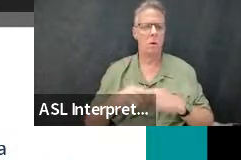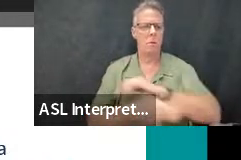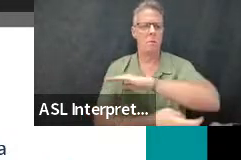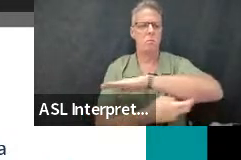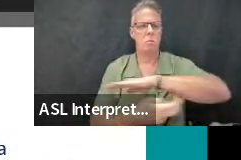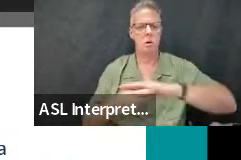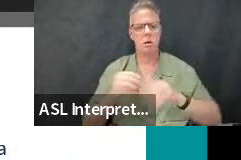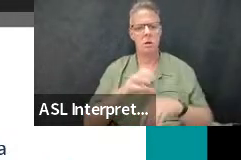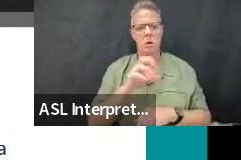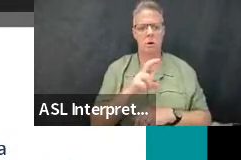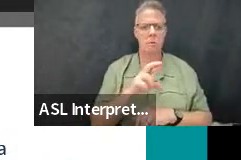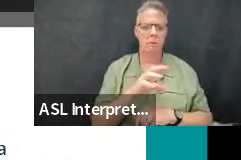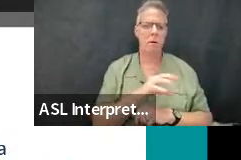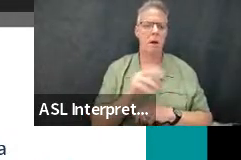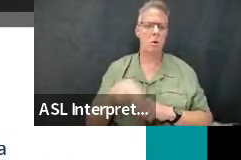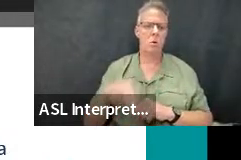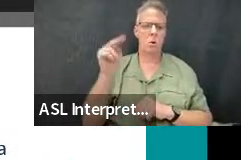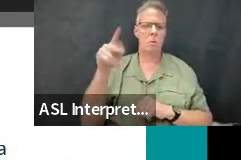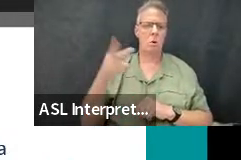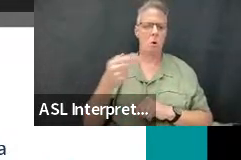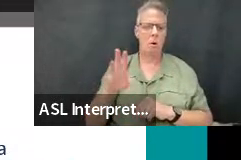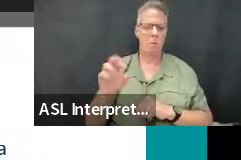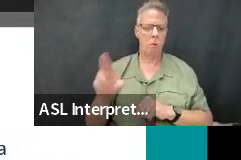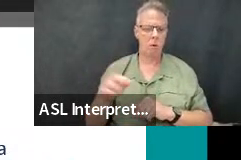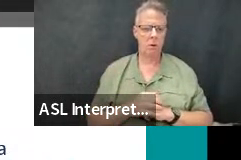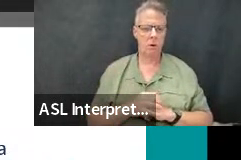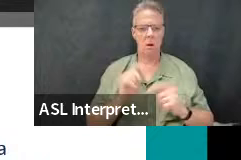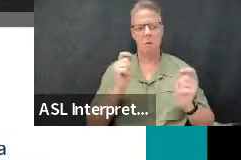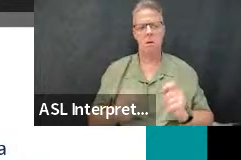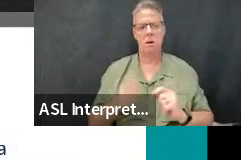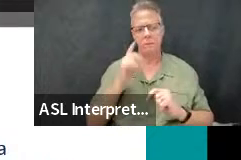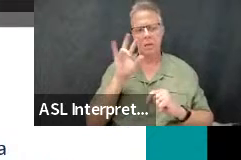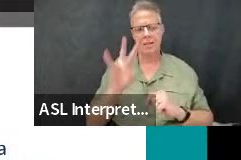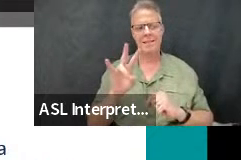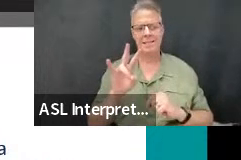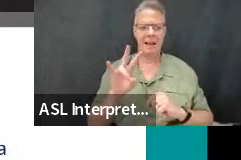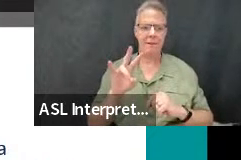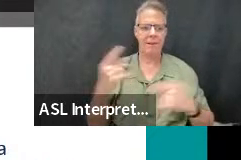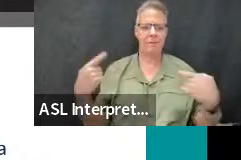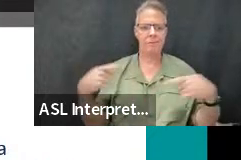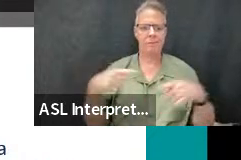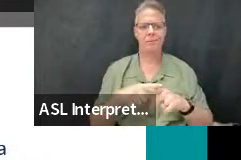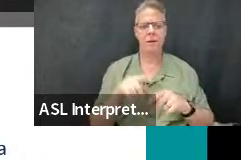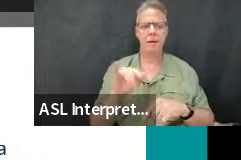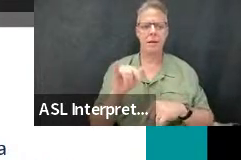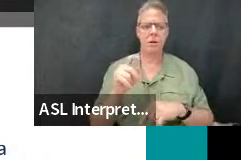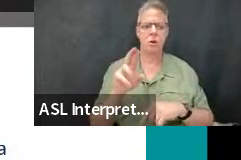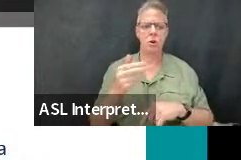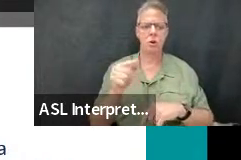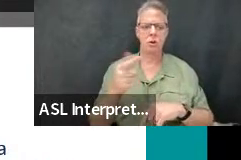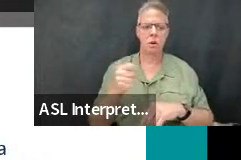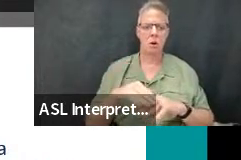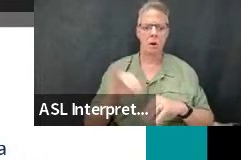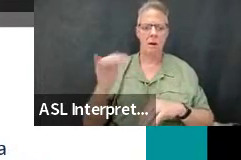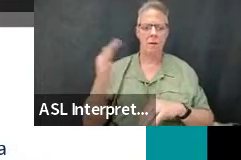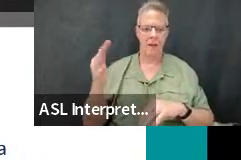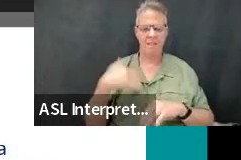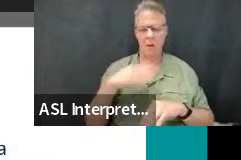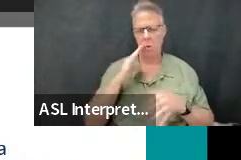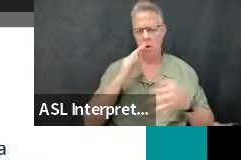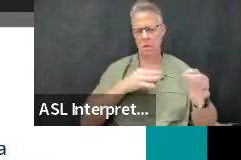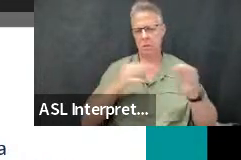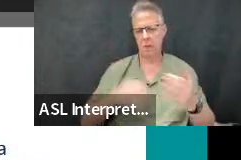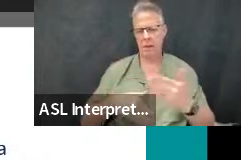River and the North Portland Harbor, modifications to the 7 interchanges that we have on I-5, and I'll go through in the next few